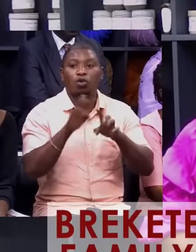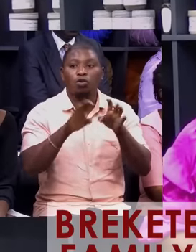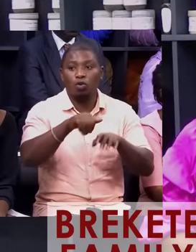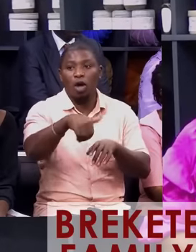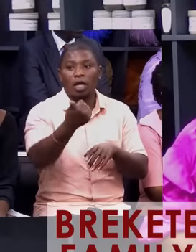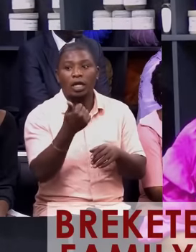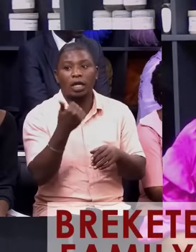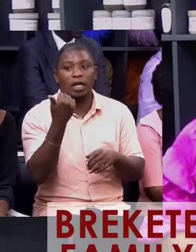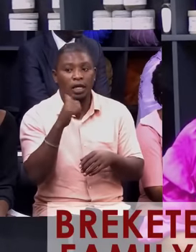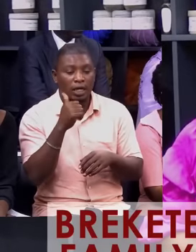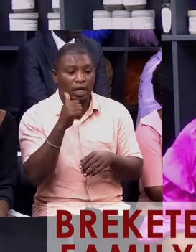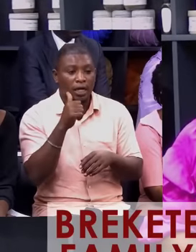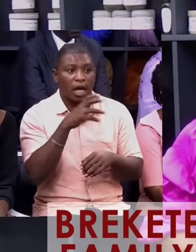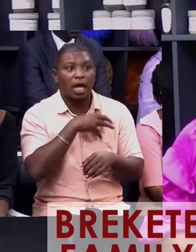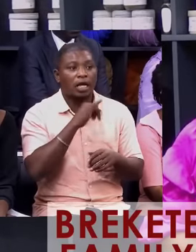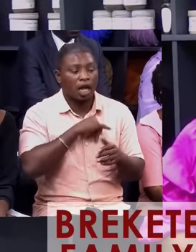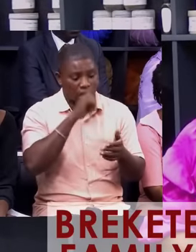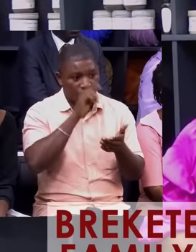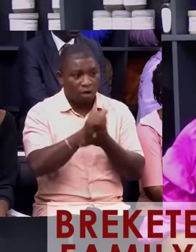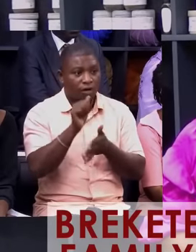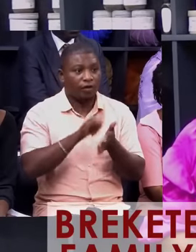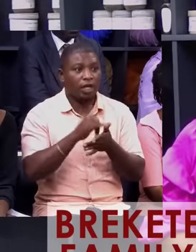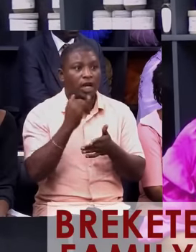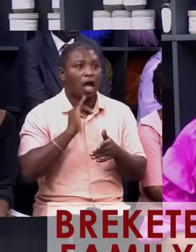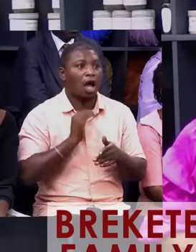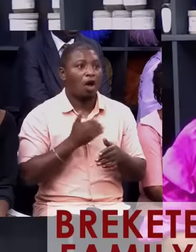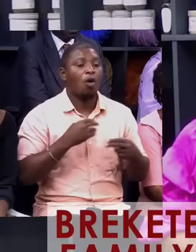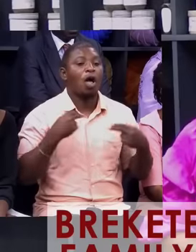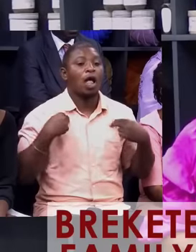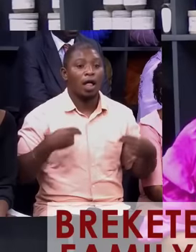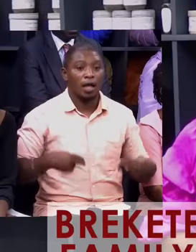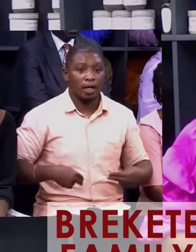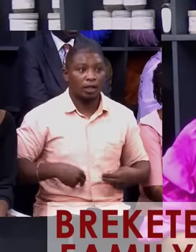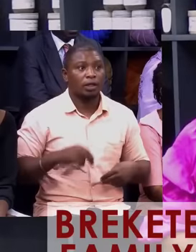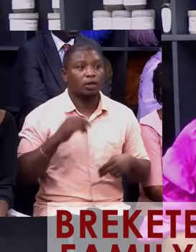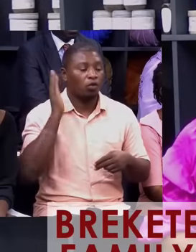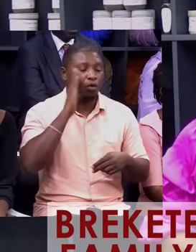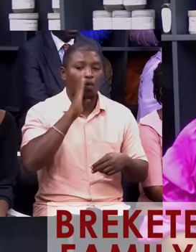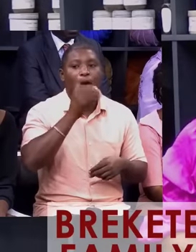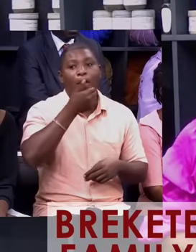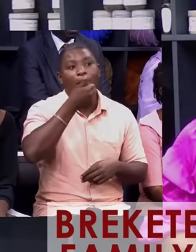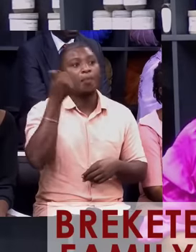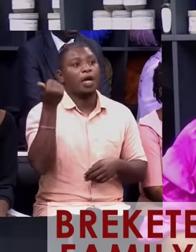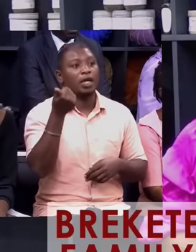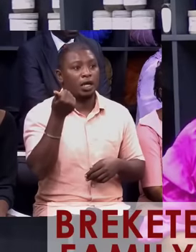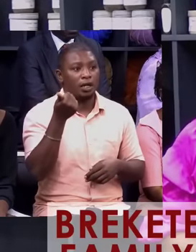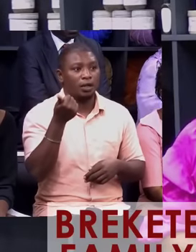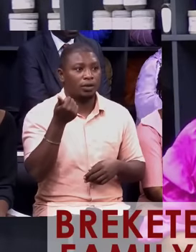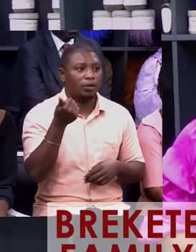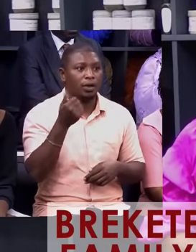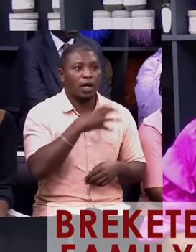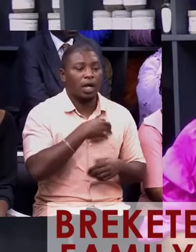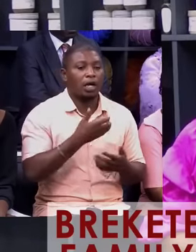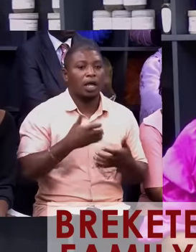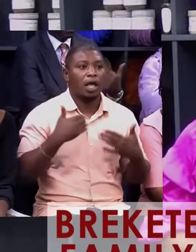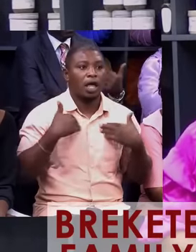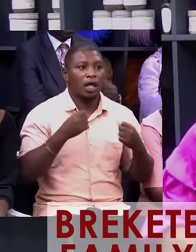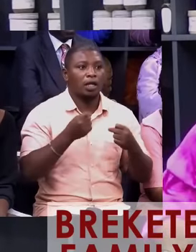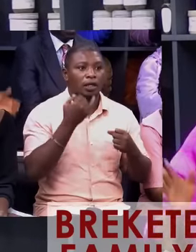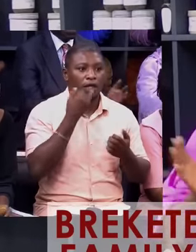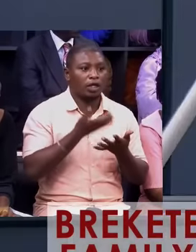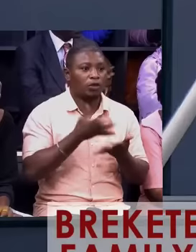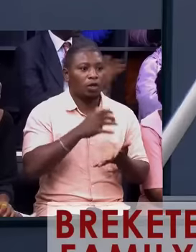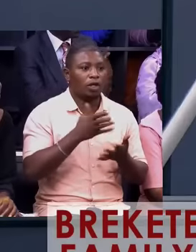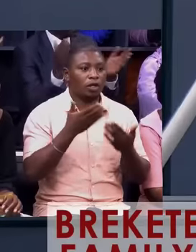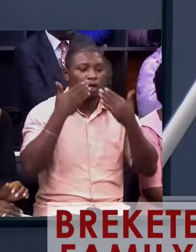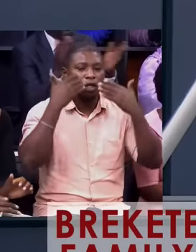I believe that our health indices in this state will be better and health is wealth thank you thank